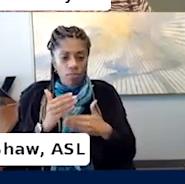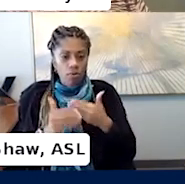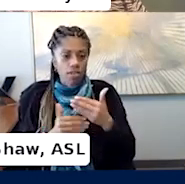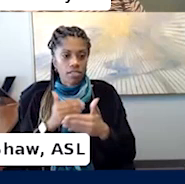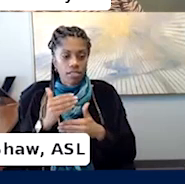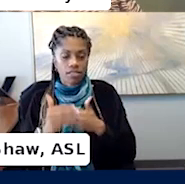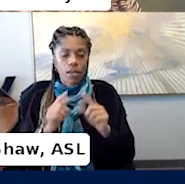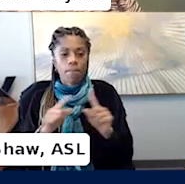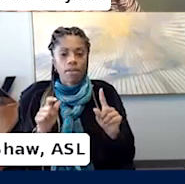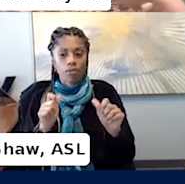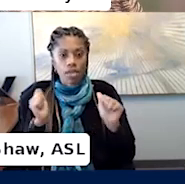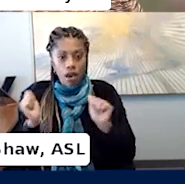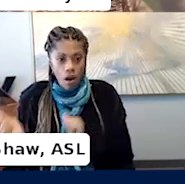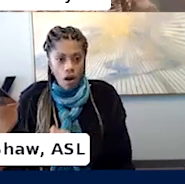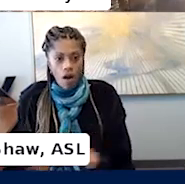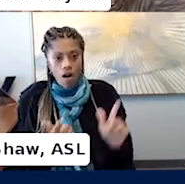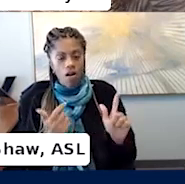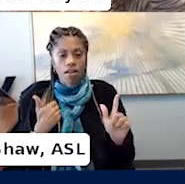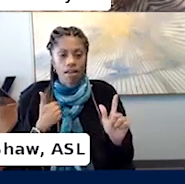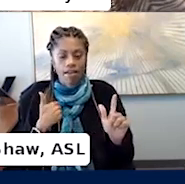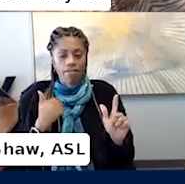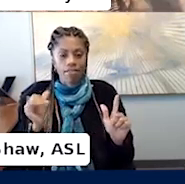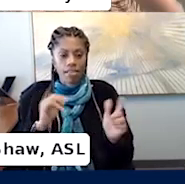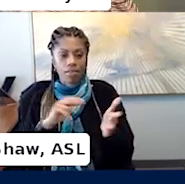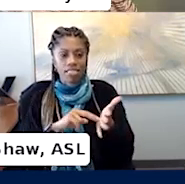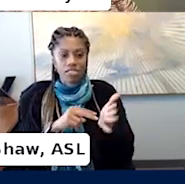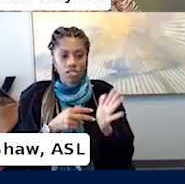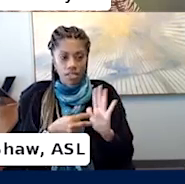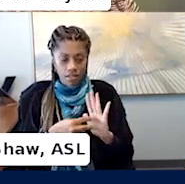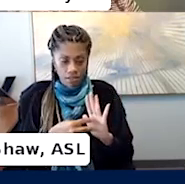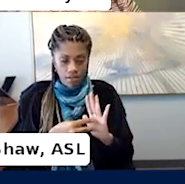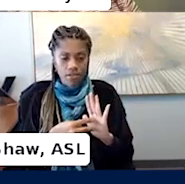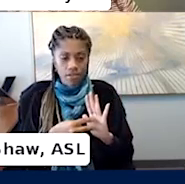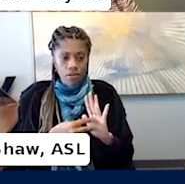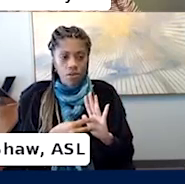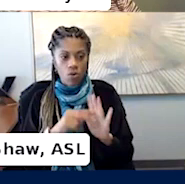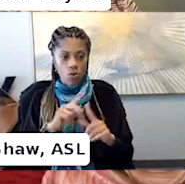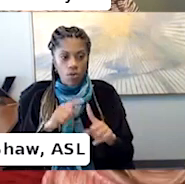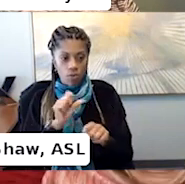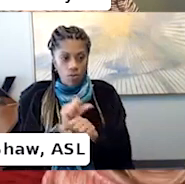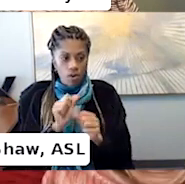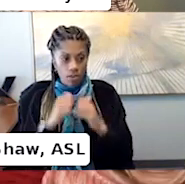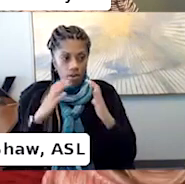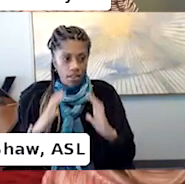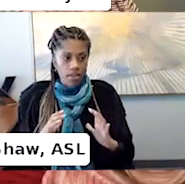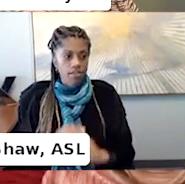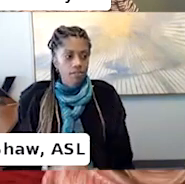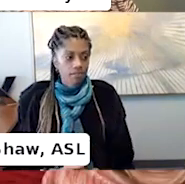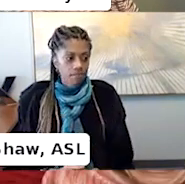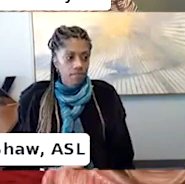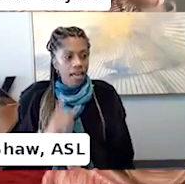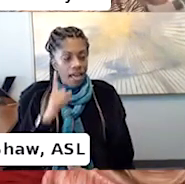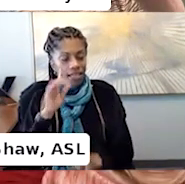to the client work that they have. And so we have some, we can move on to the next slide, but, I just think that that's so important for us